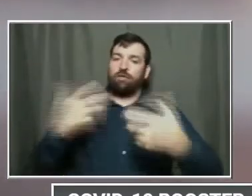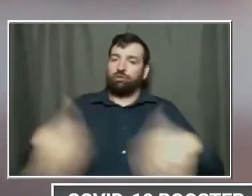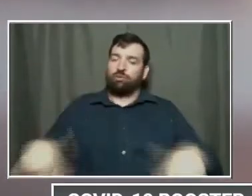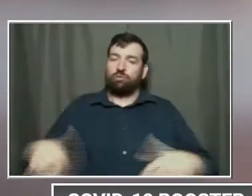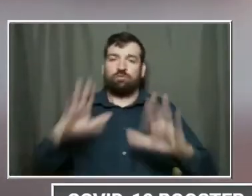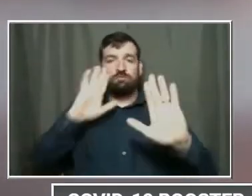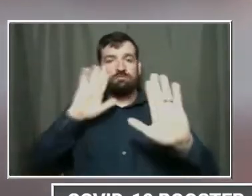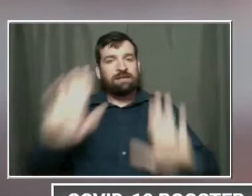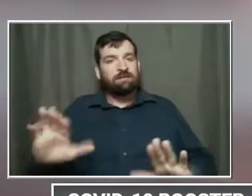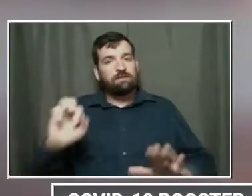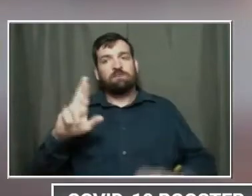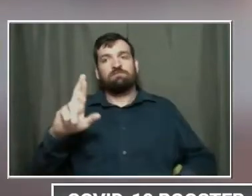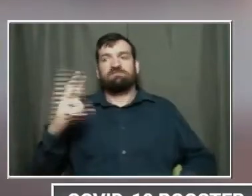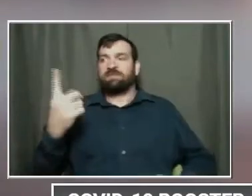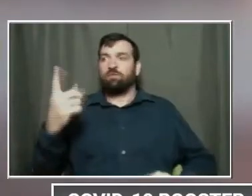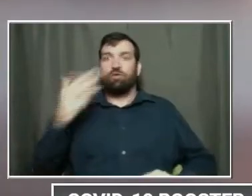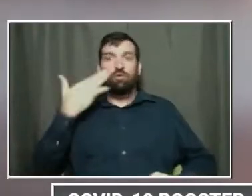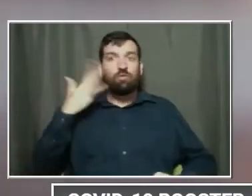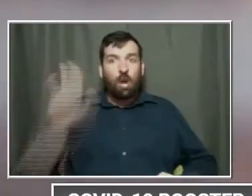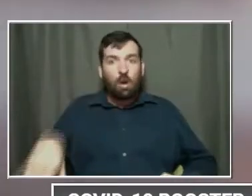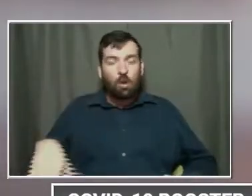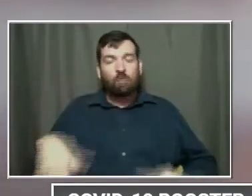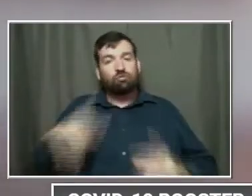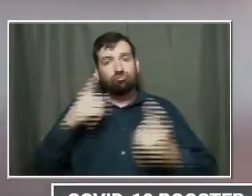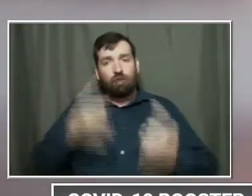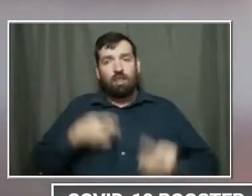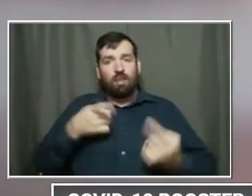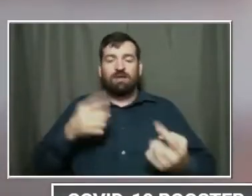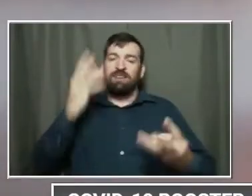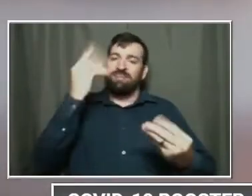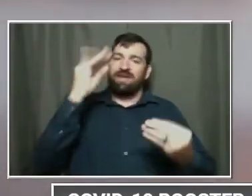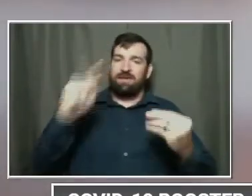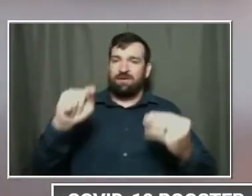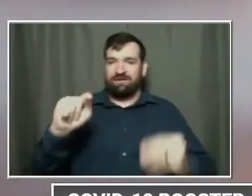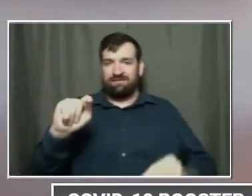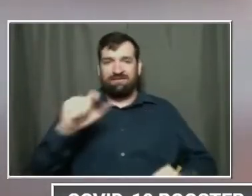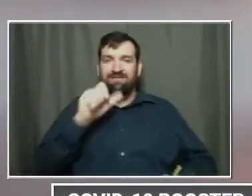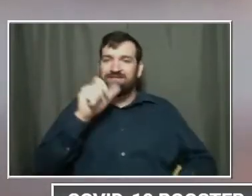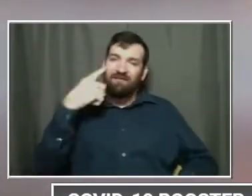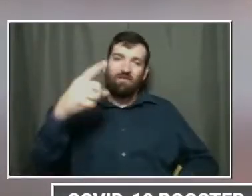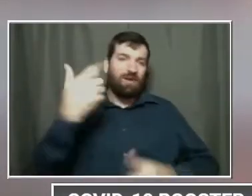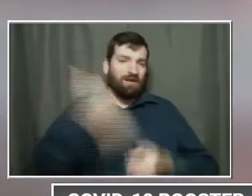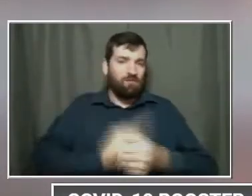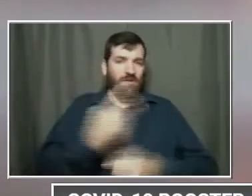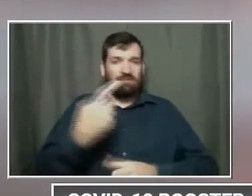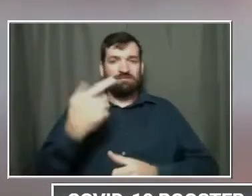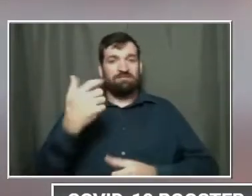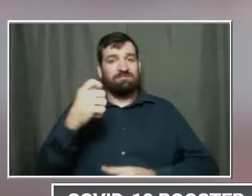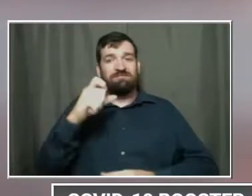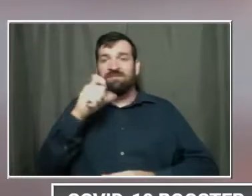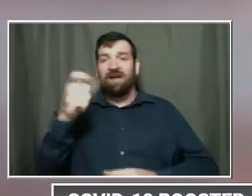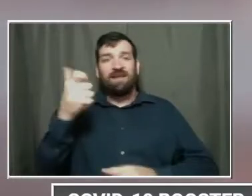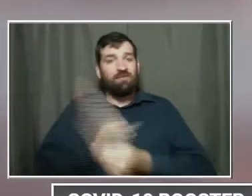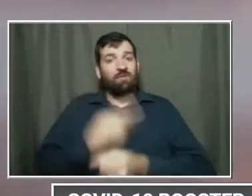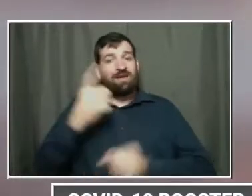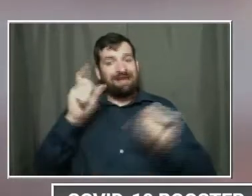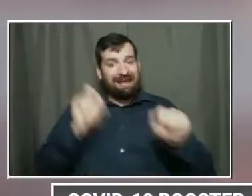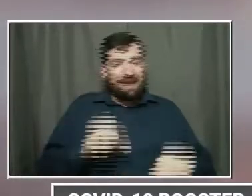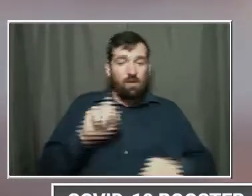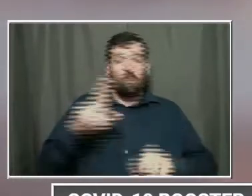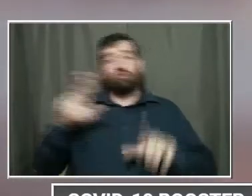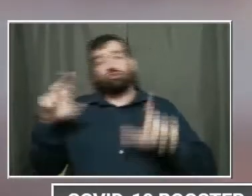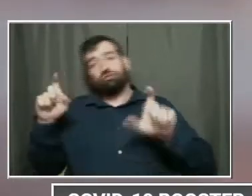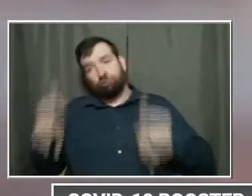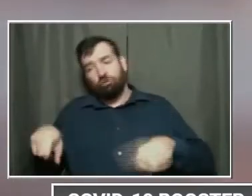know is struggling with kidney disease, look into it. Think about it. It's not for everyone. Not everyone can or should be a living donor, but it's a